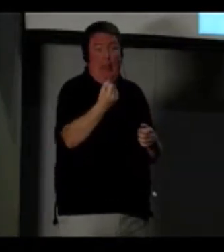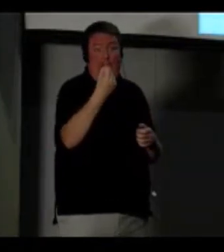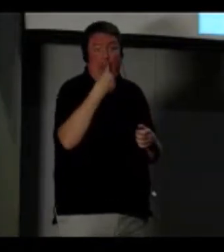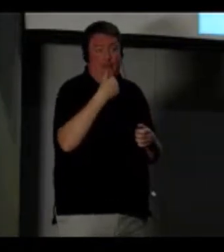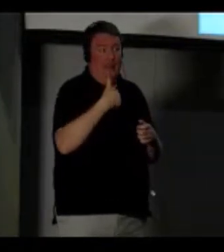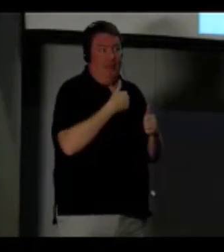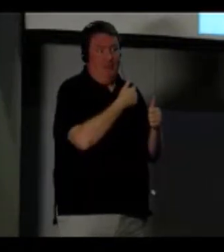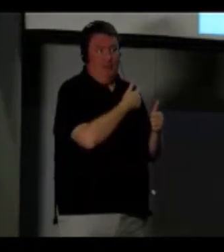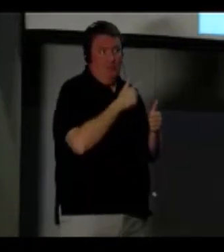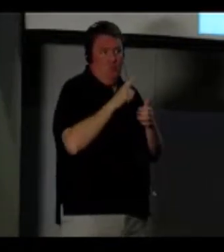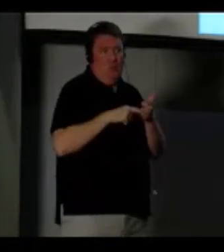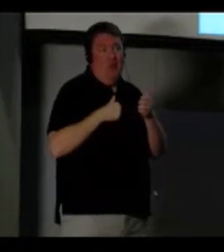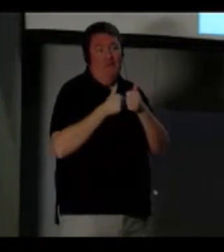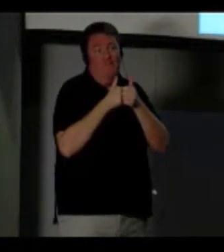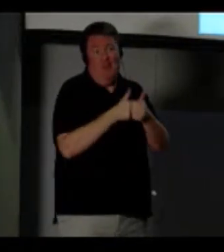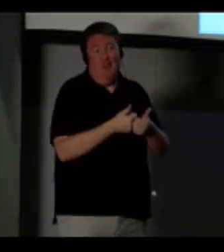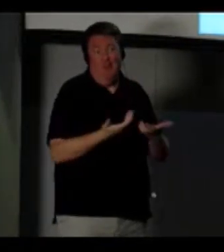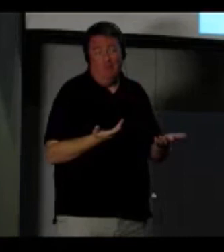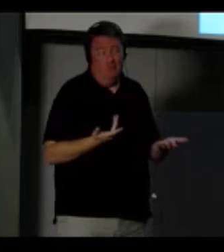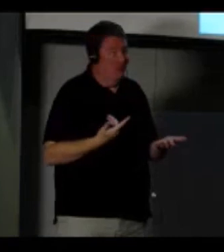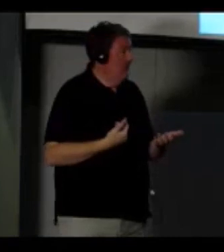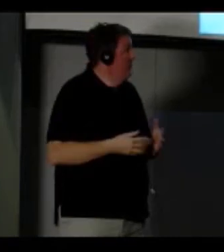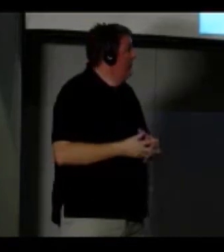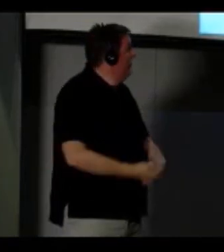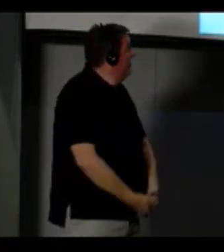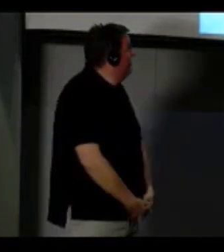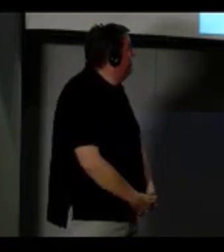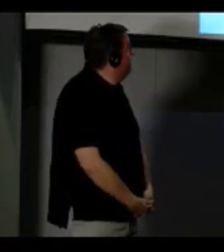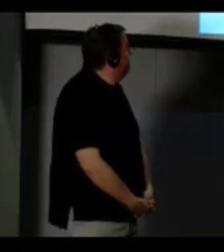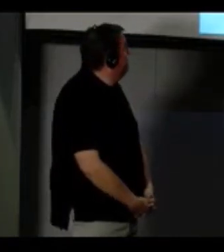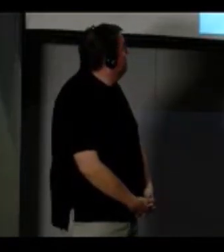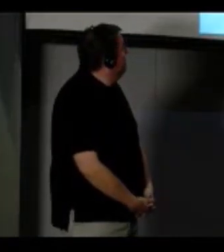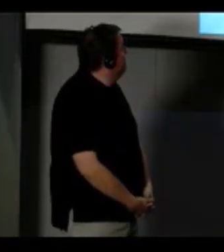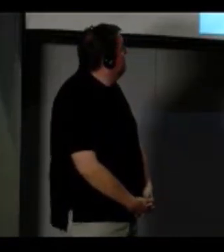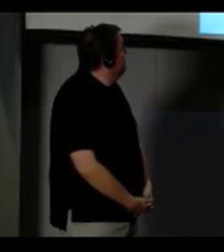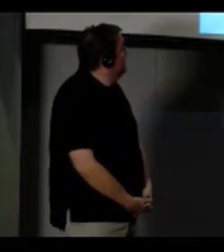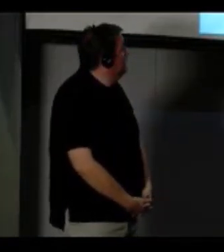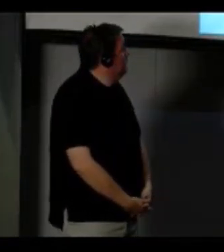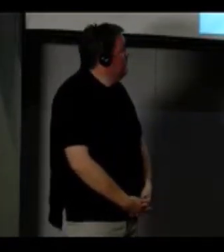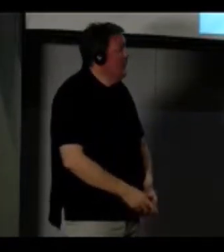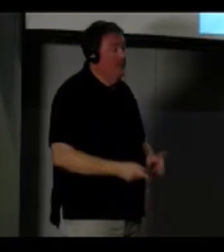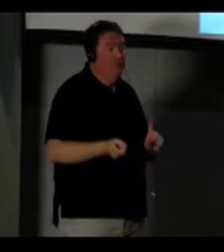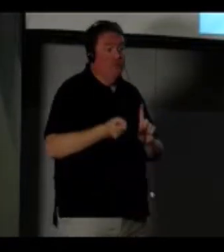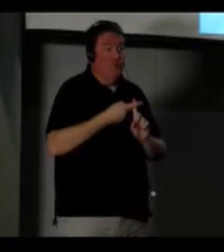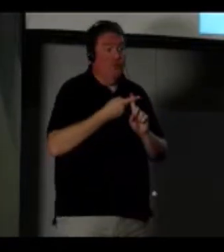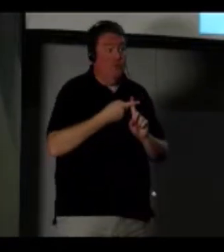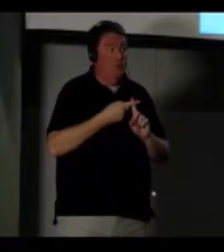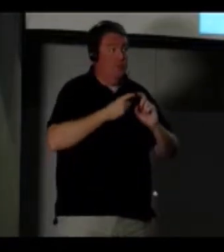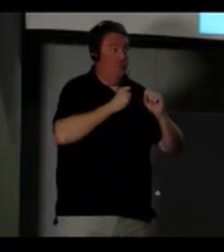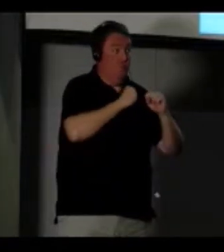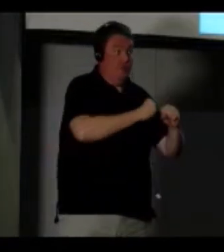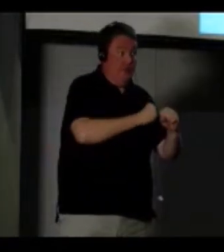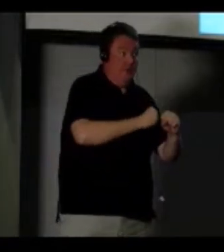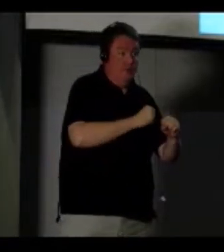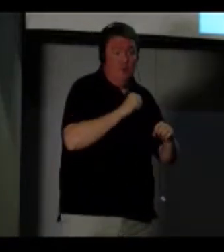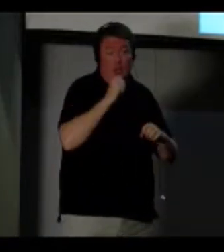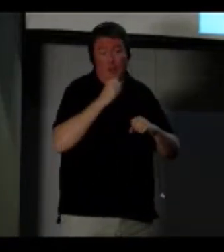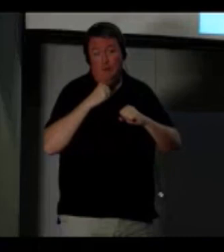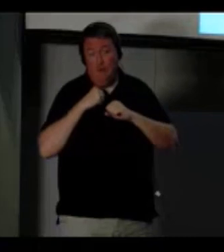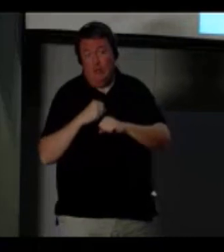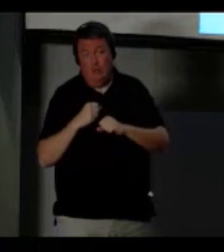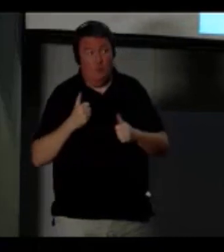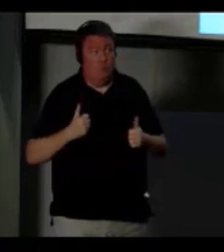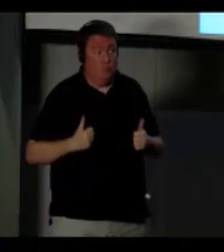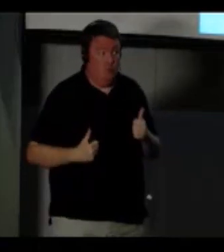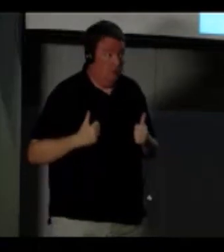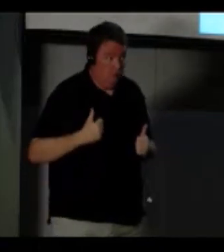questions, these are the kinds of questions to ask. So first, you're asking whether it's protected or not. And in